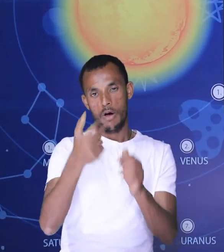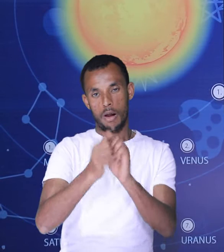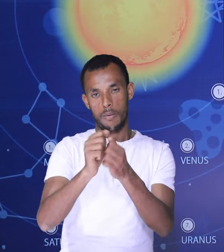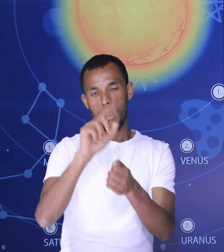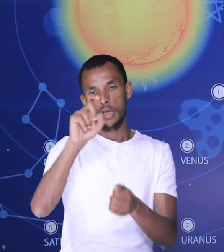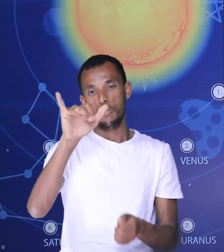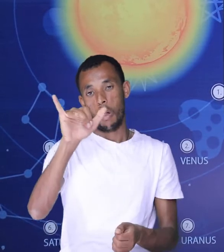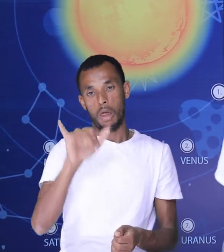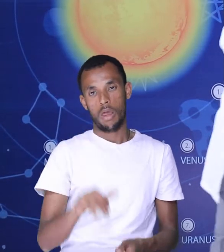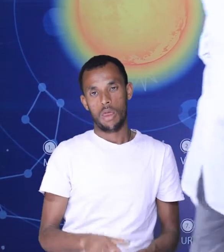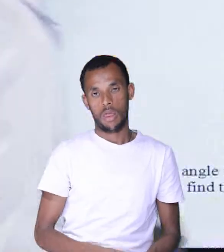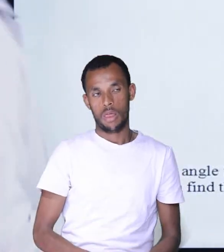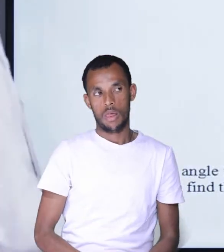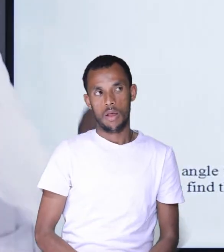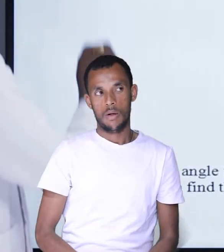x, y.